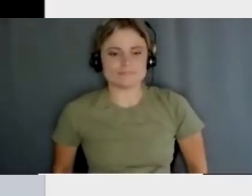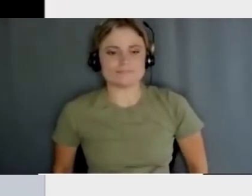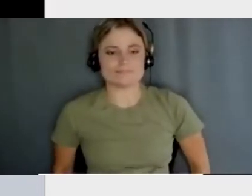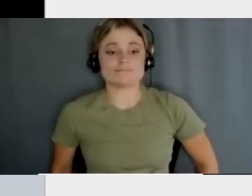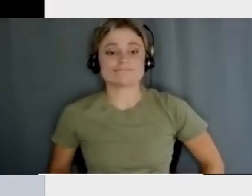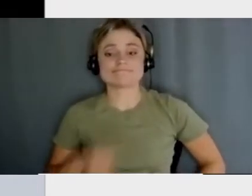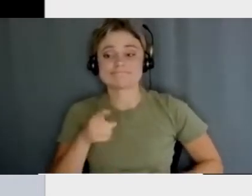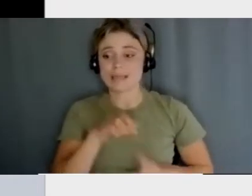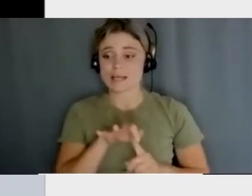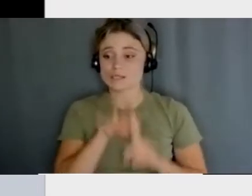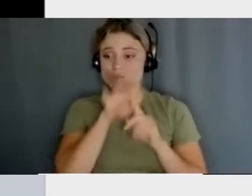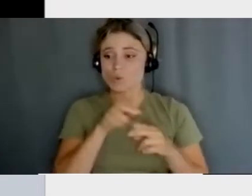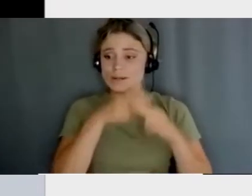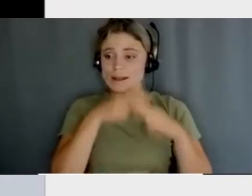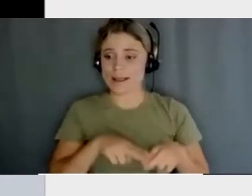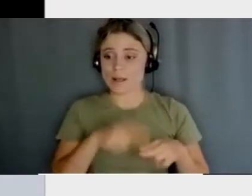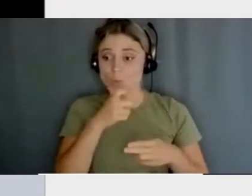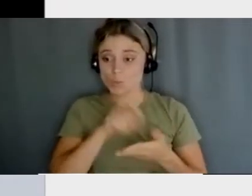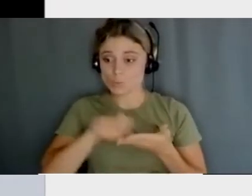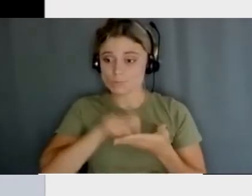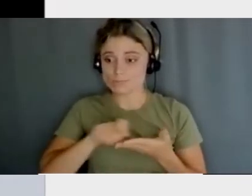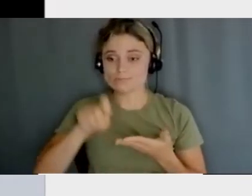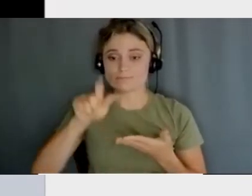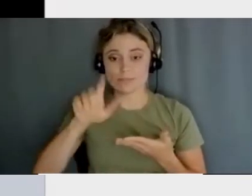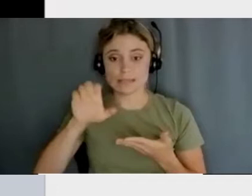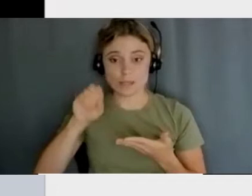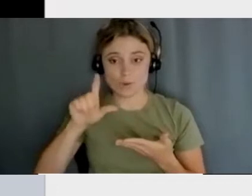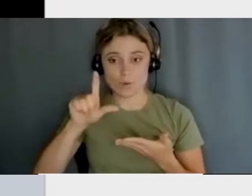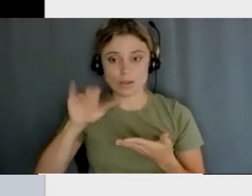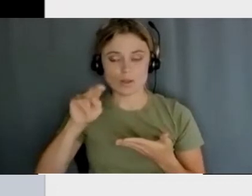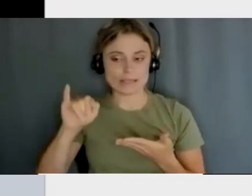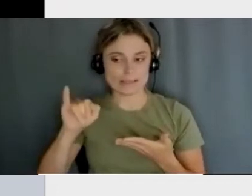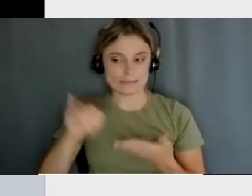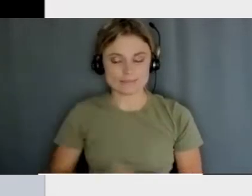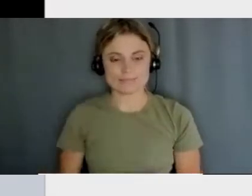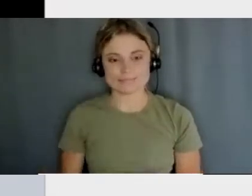An Extraordinary Egg by Leo Lionni.